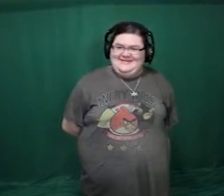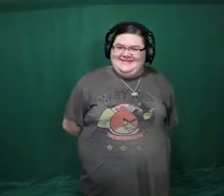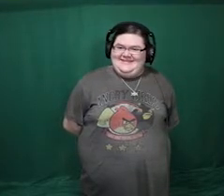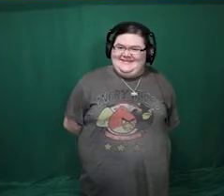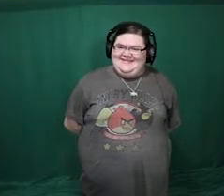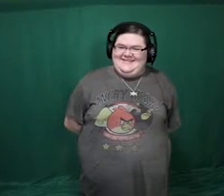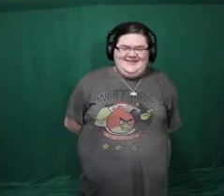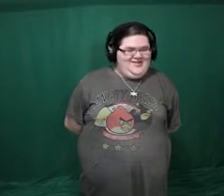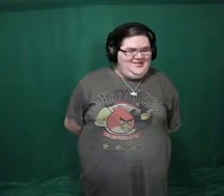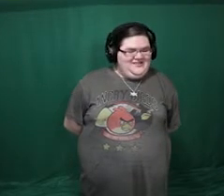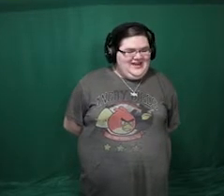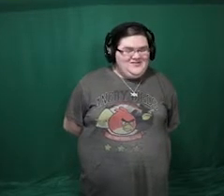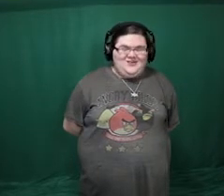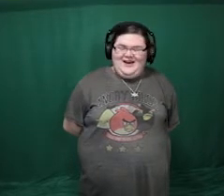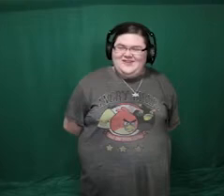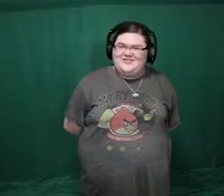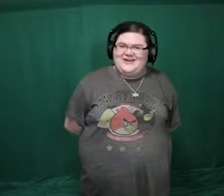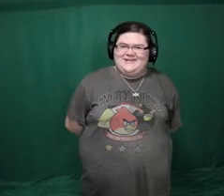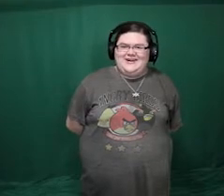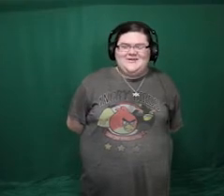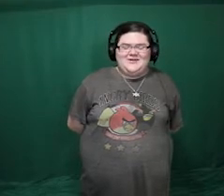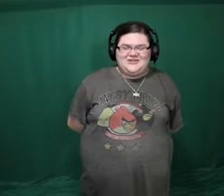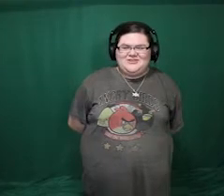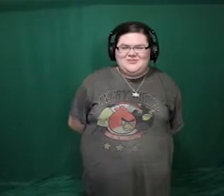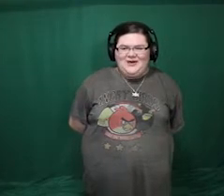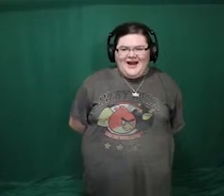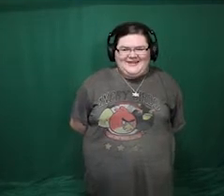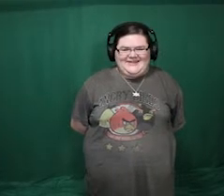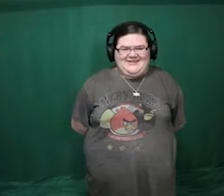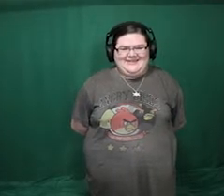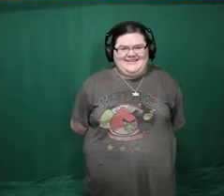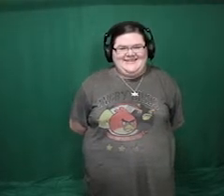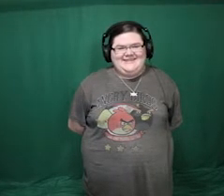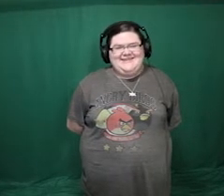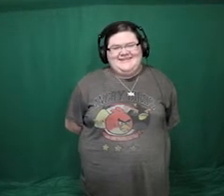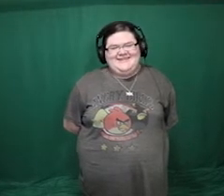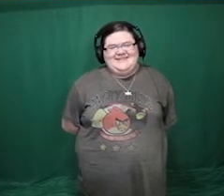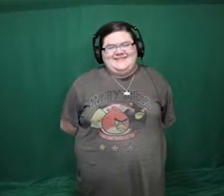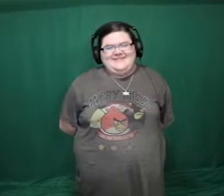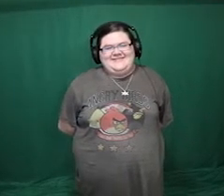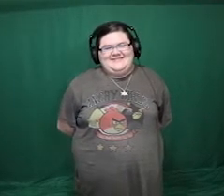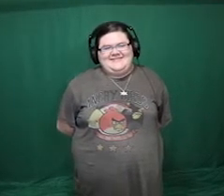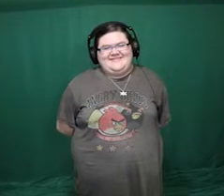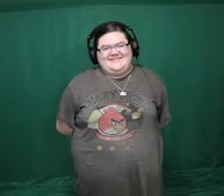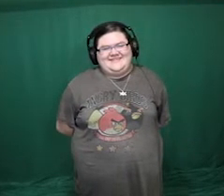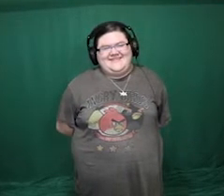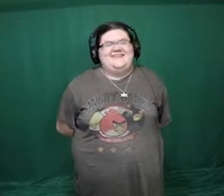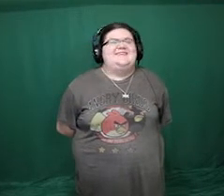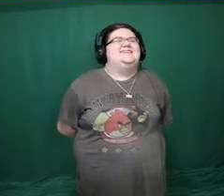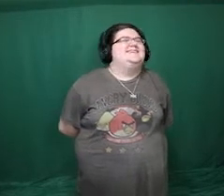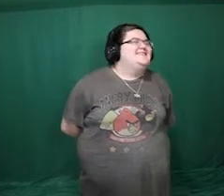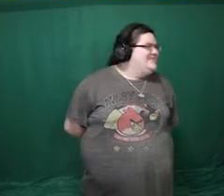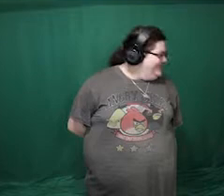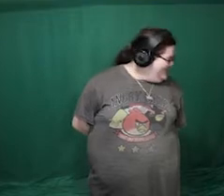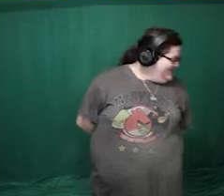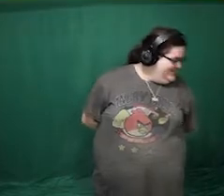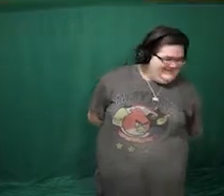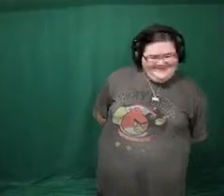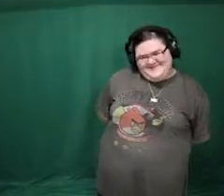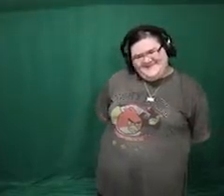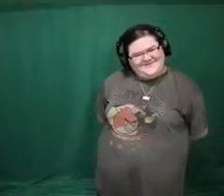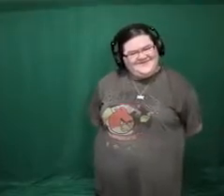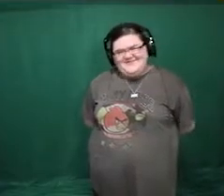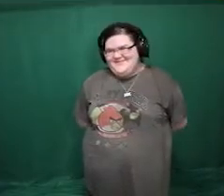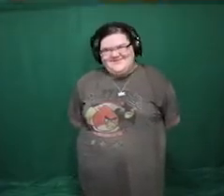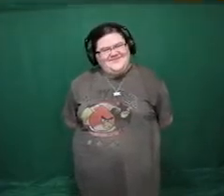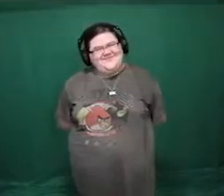the ultimate gamer. Okay, wow, JJ. I'm actually surprised. Mr. Frankie himself can't even qualify in the first